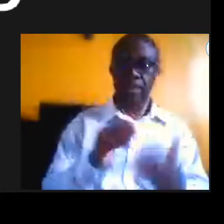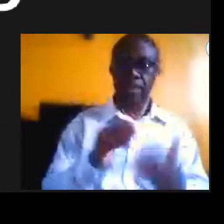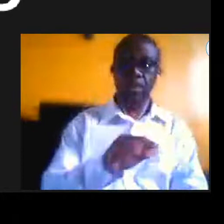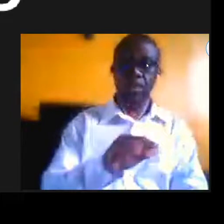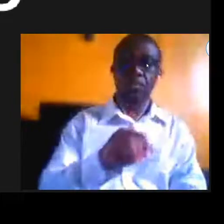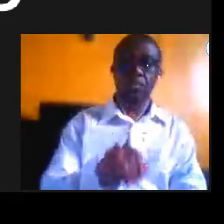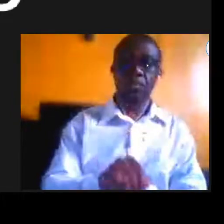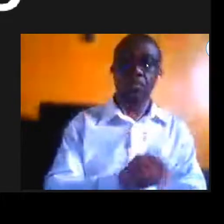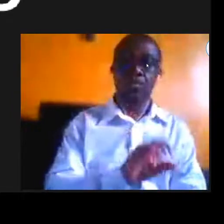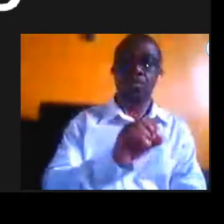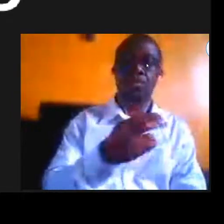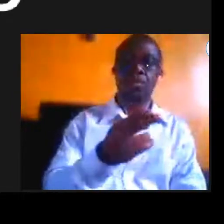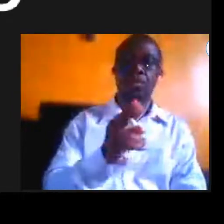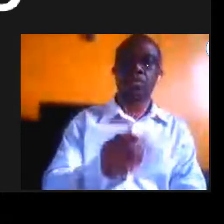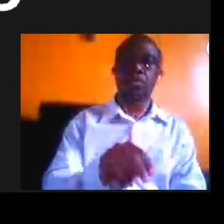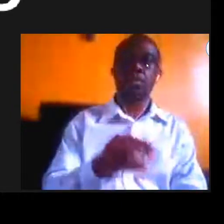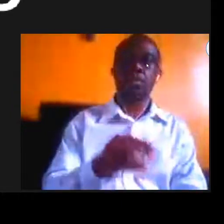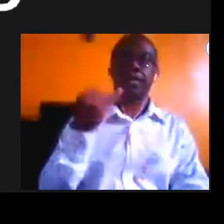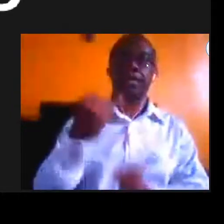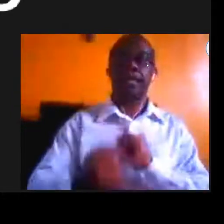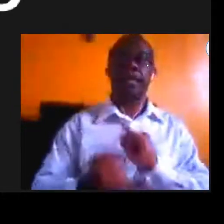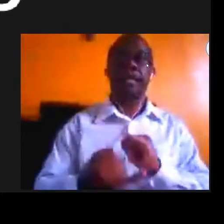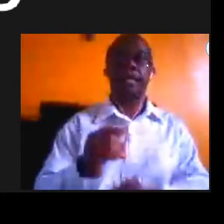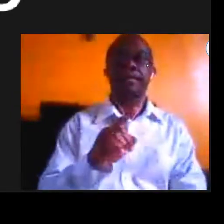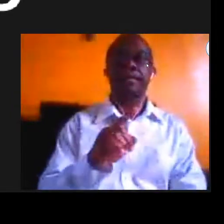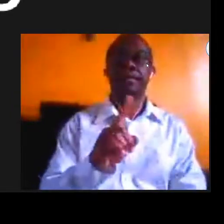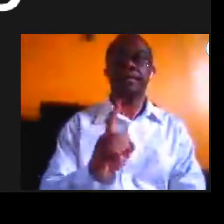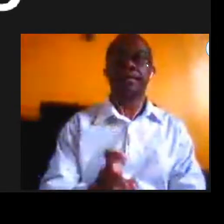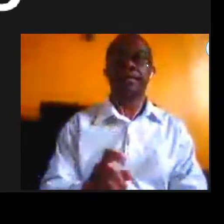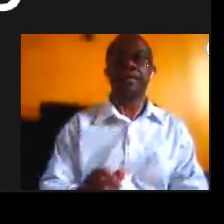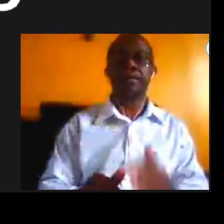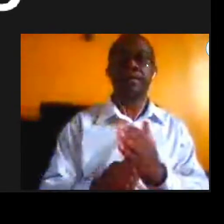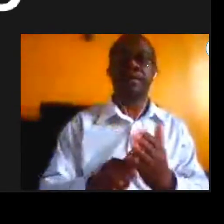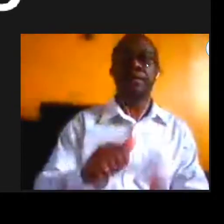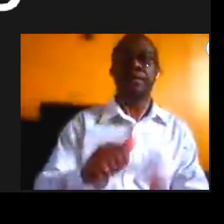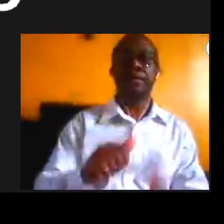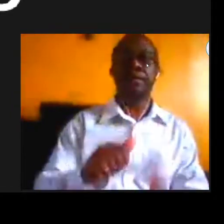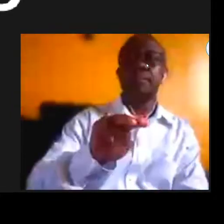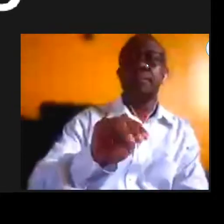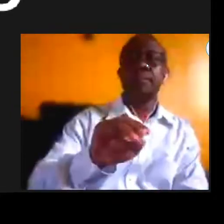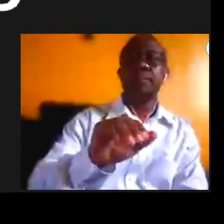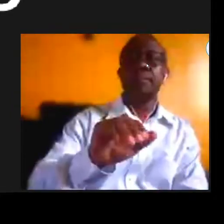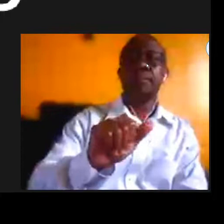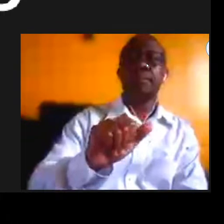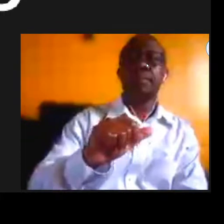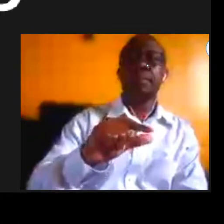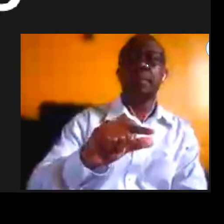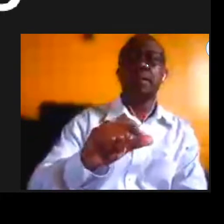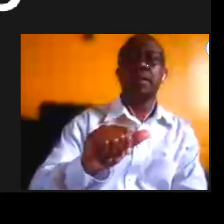Thank you, Felicitas. One last one from Magara Edson. Magara is asking